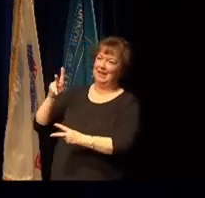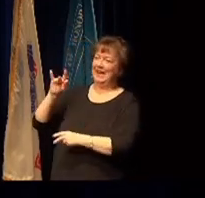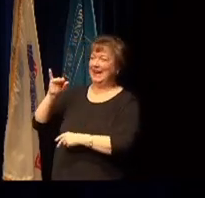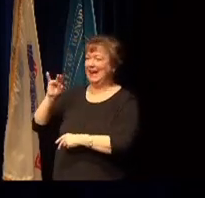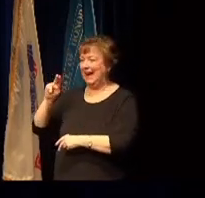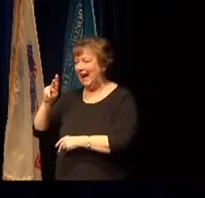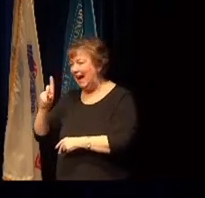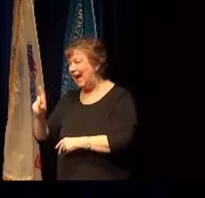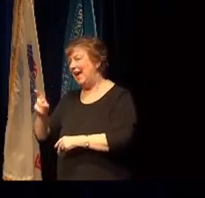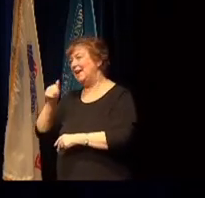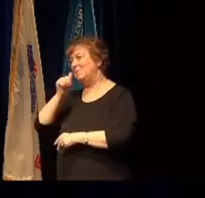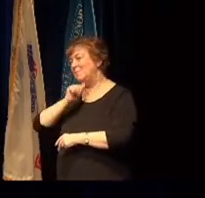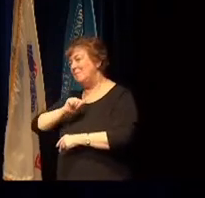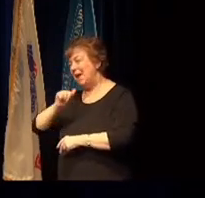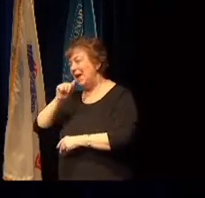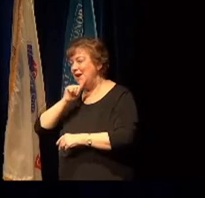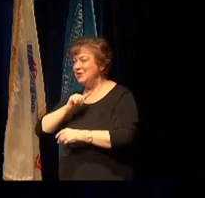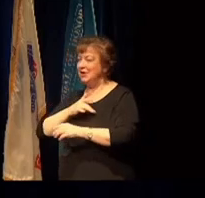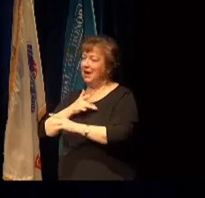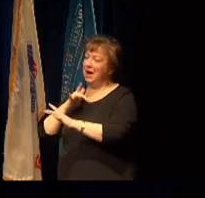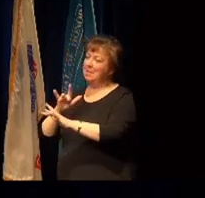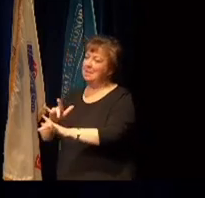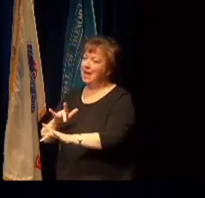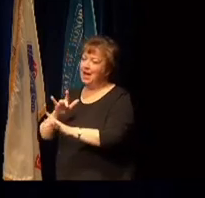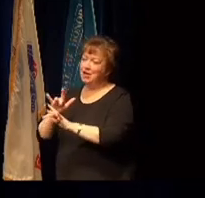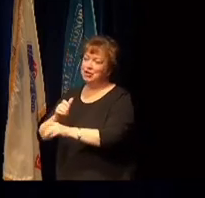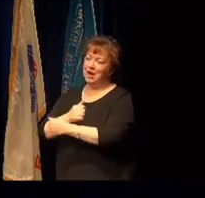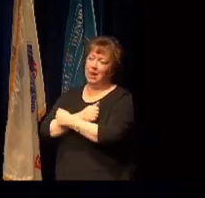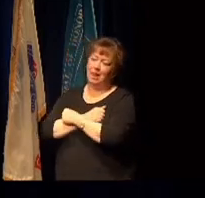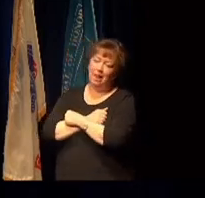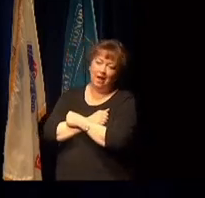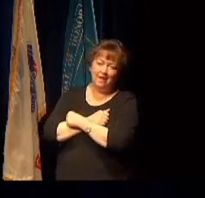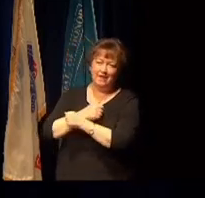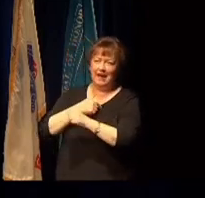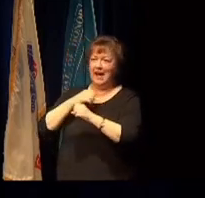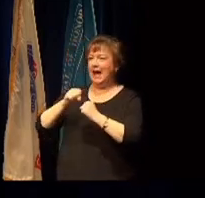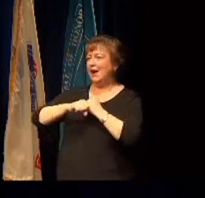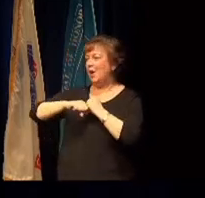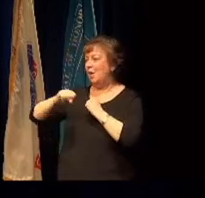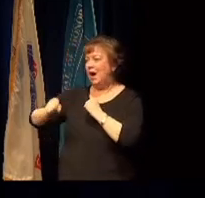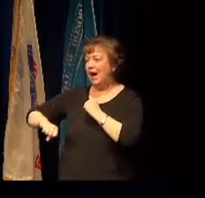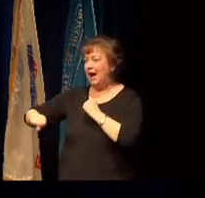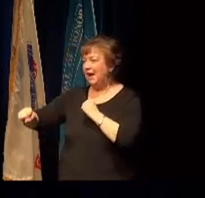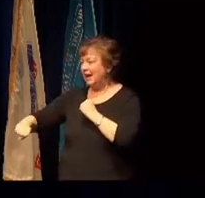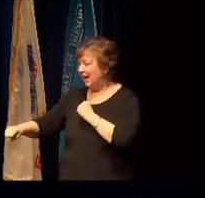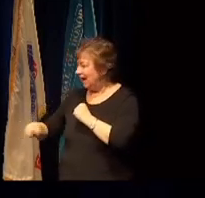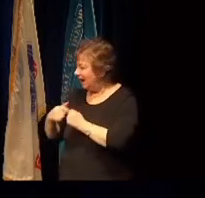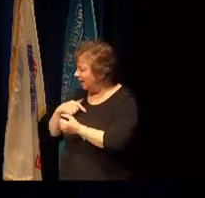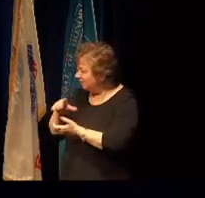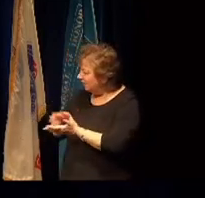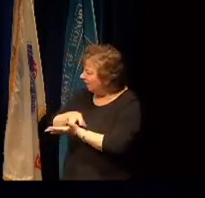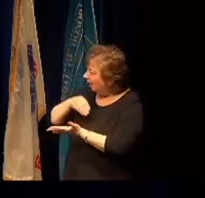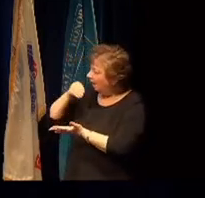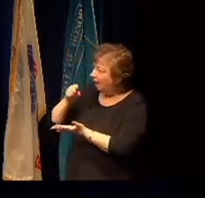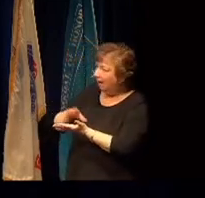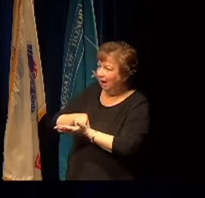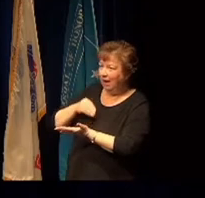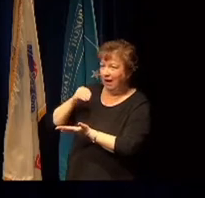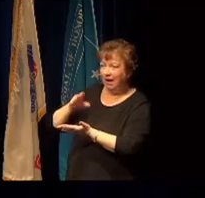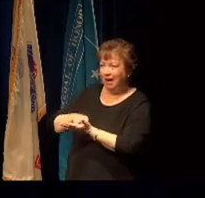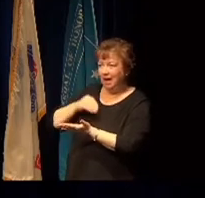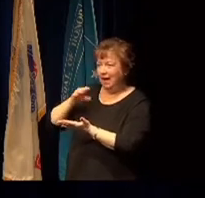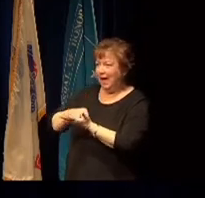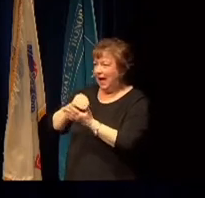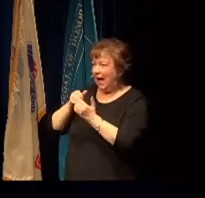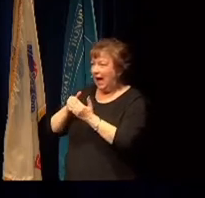compassionate and so loving. And I could go on and on and on. And he taught me over and over how to deal